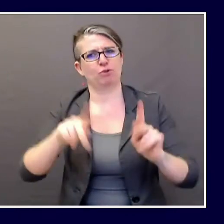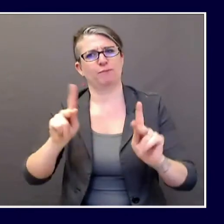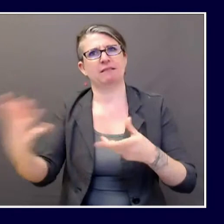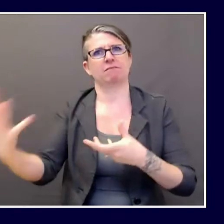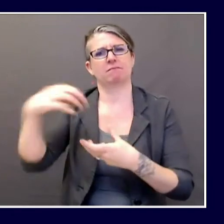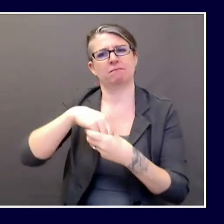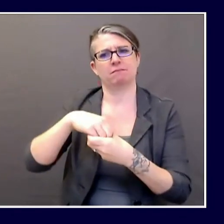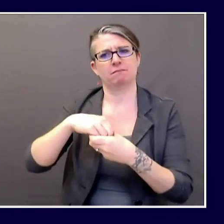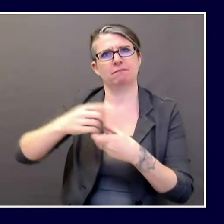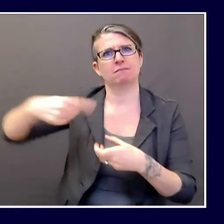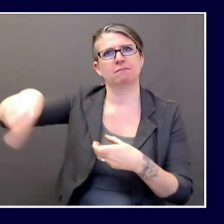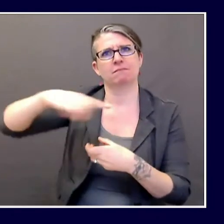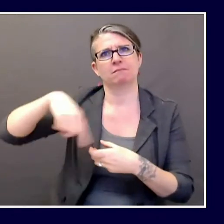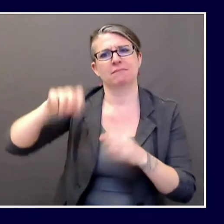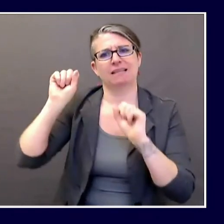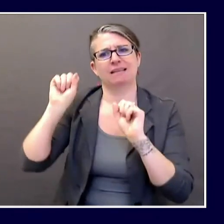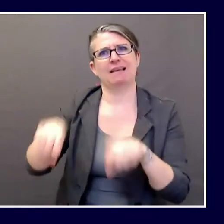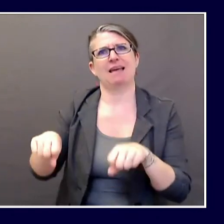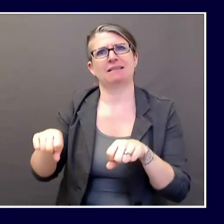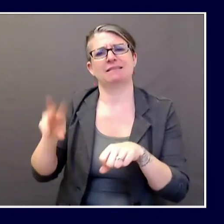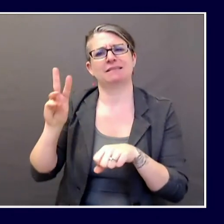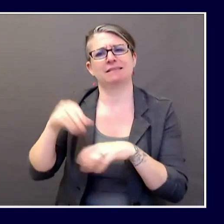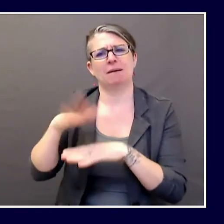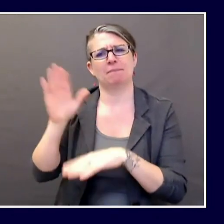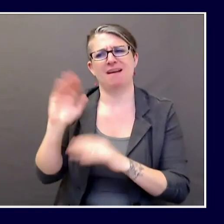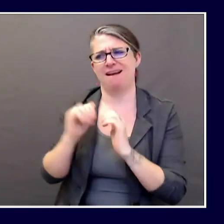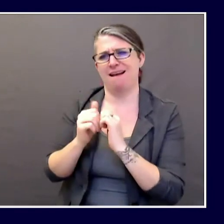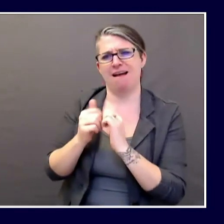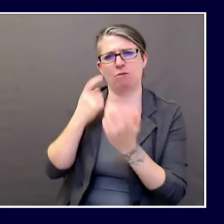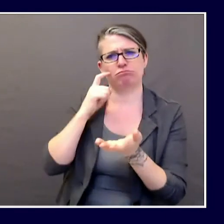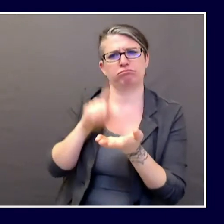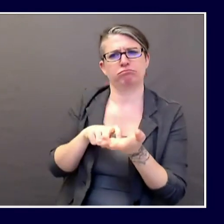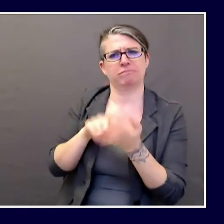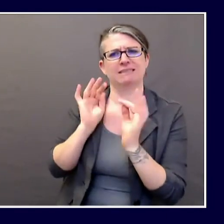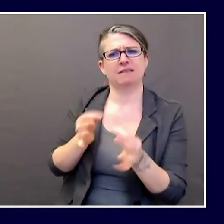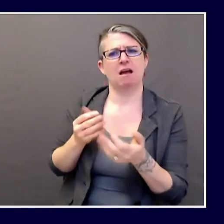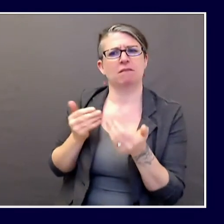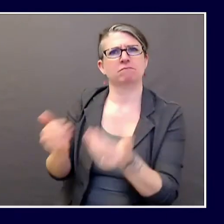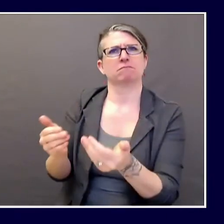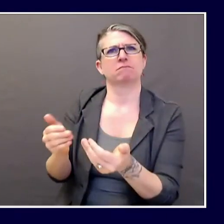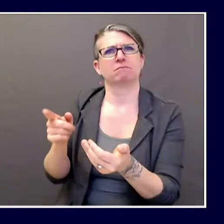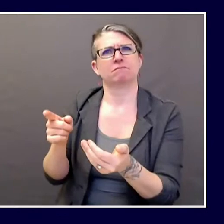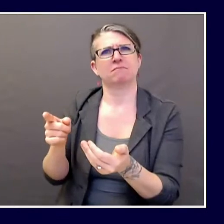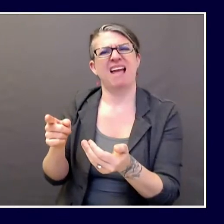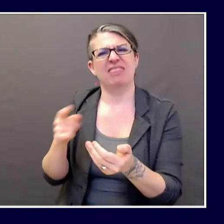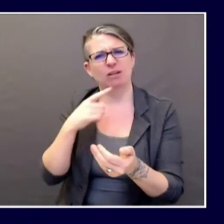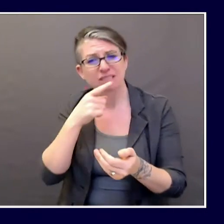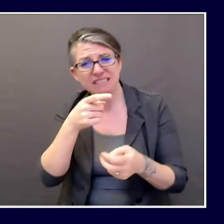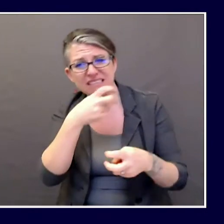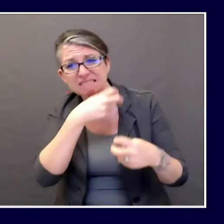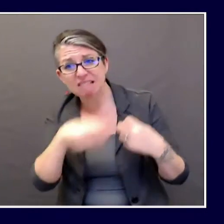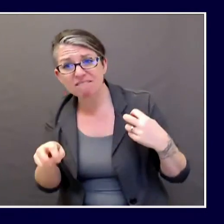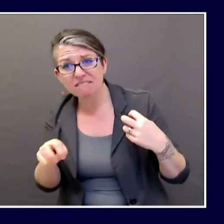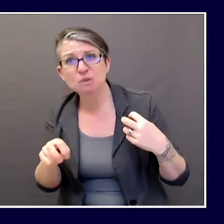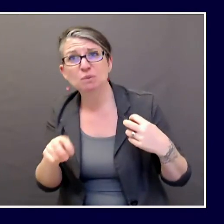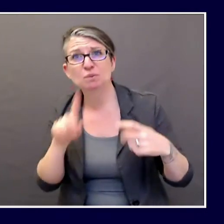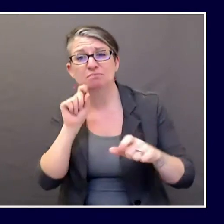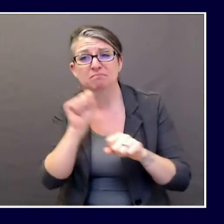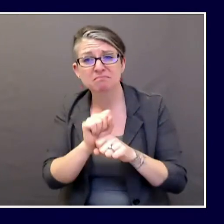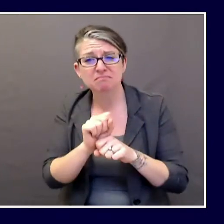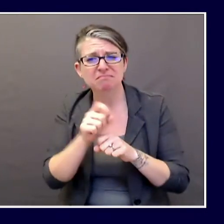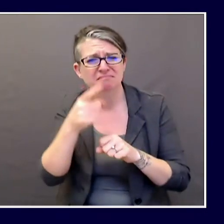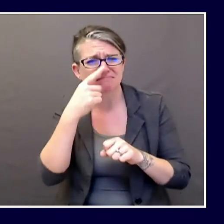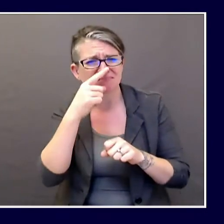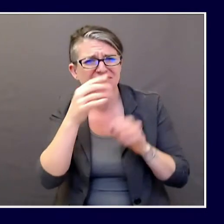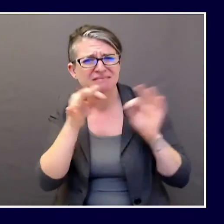those logistical challenges that you think you'll face? Sure. So one of the things about it's not so much, I guess it is